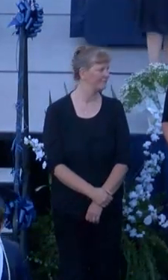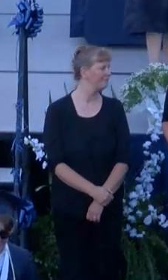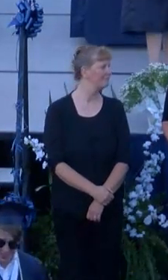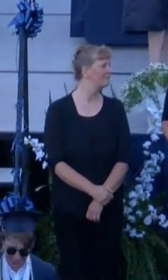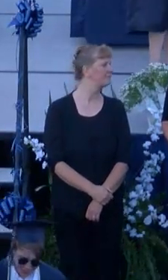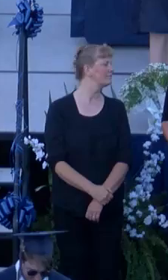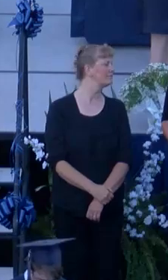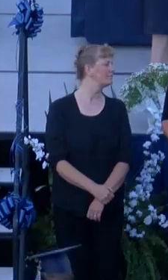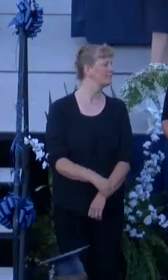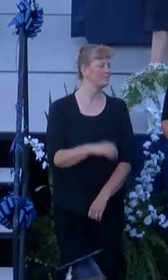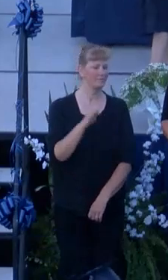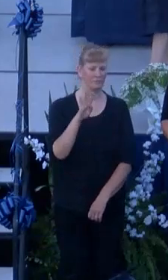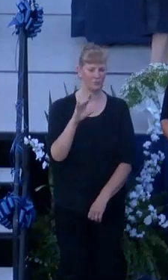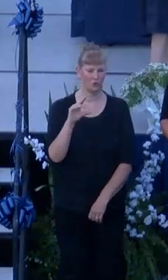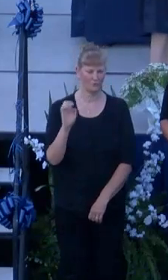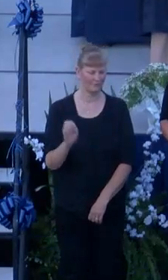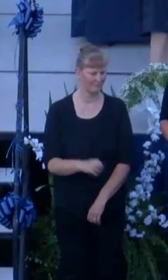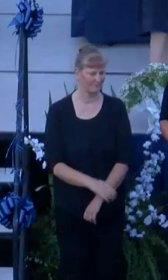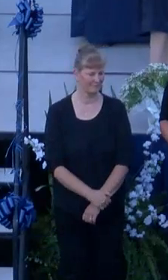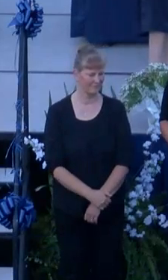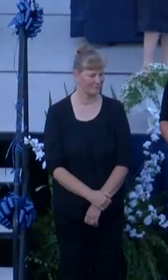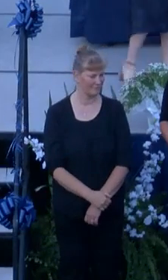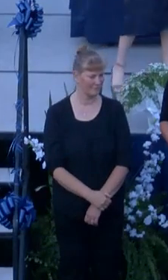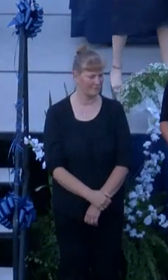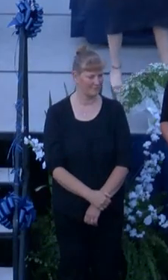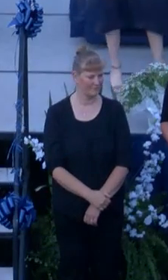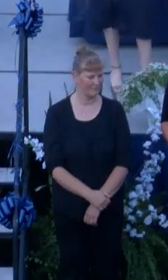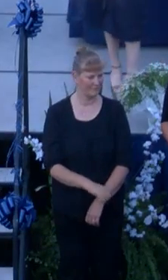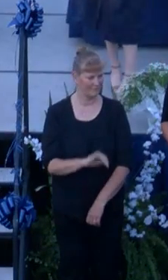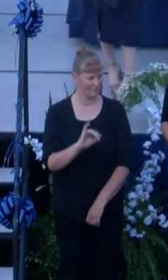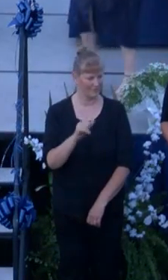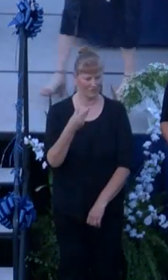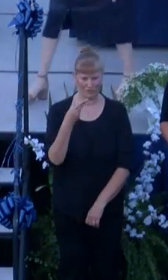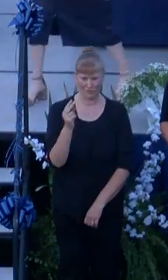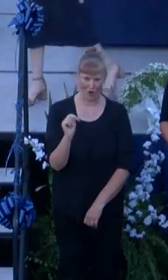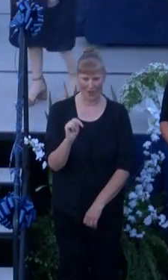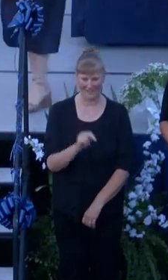Drew Kelly. Jarrell Coburn.